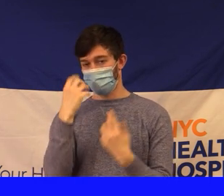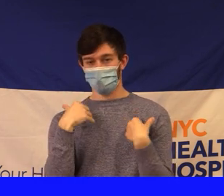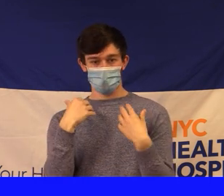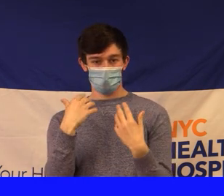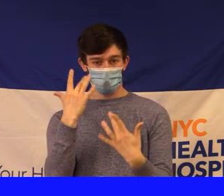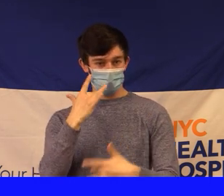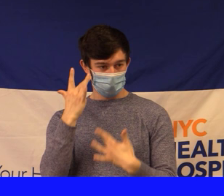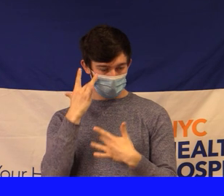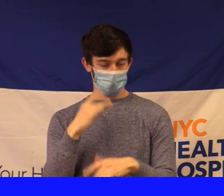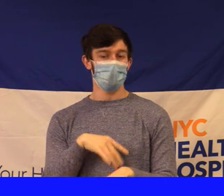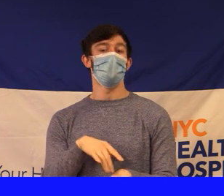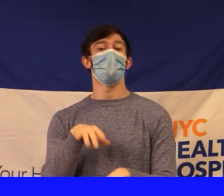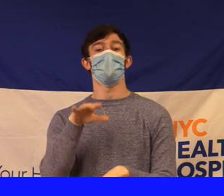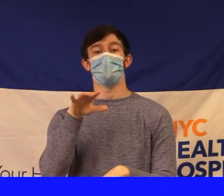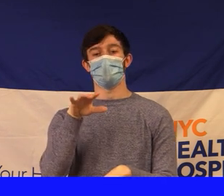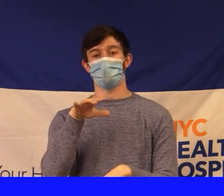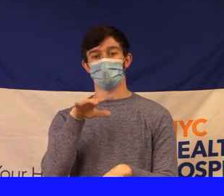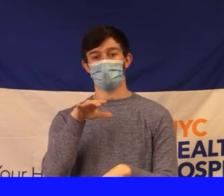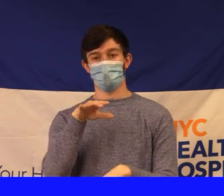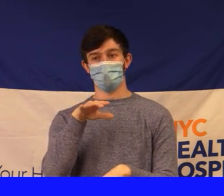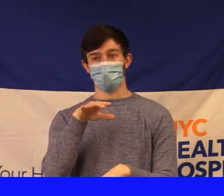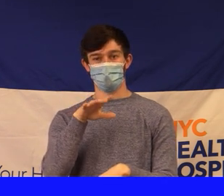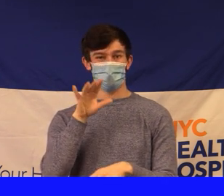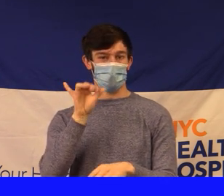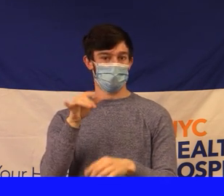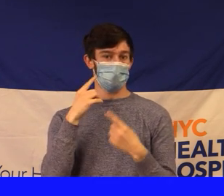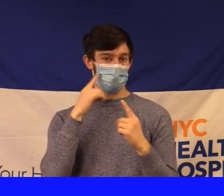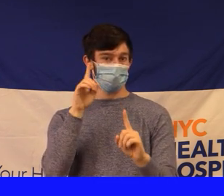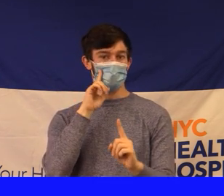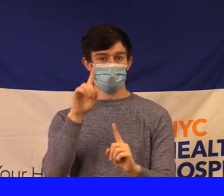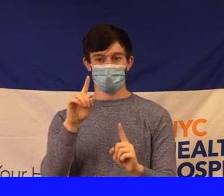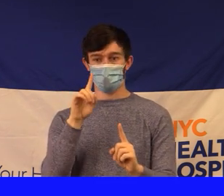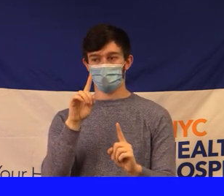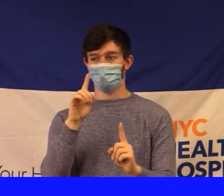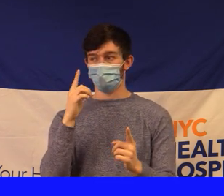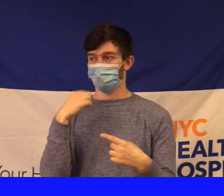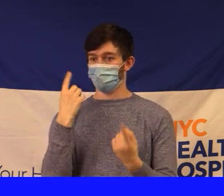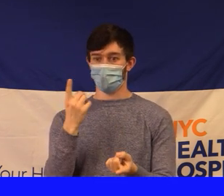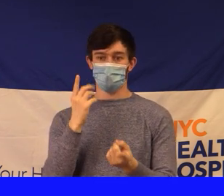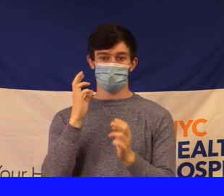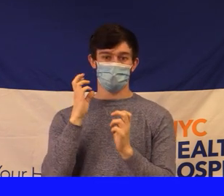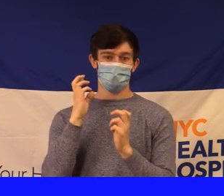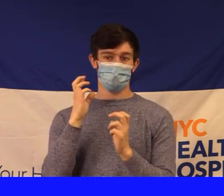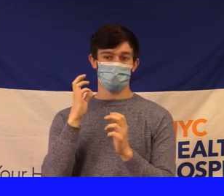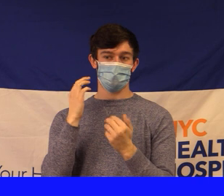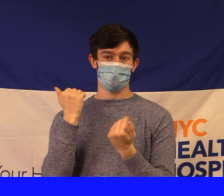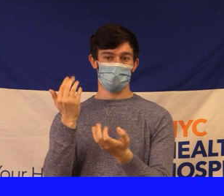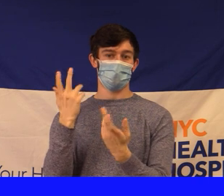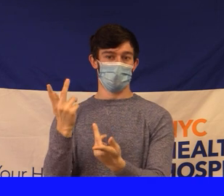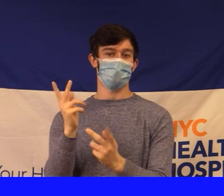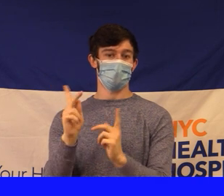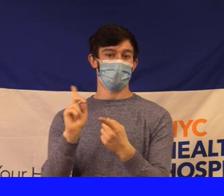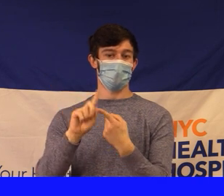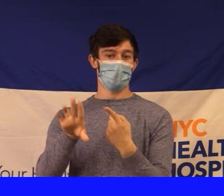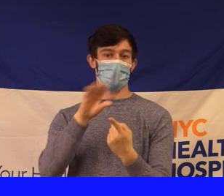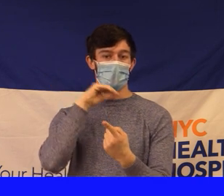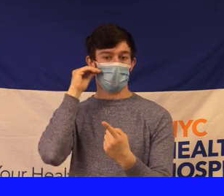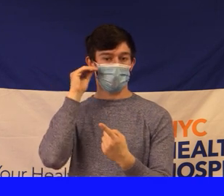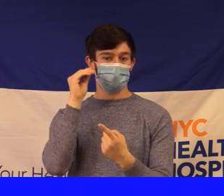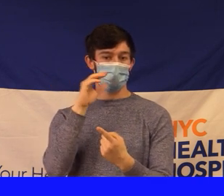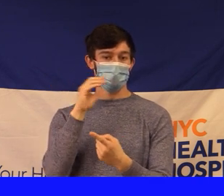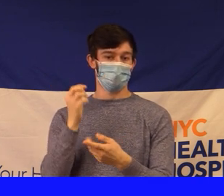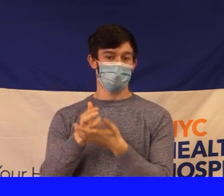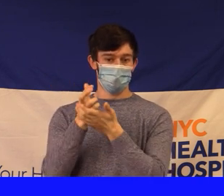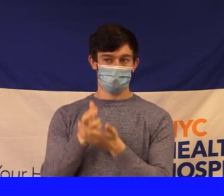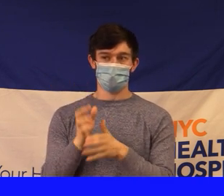far in returning patients to their homes and community-based programs. The second special unit is the extended care unit